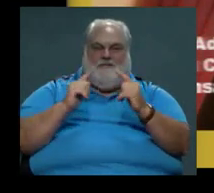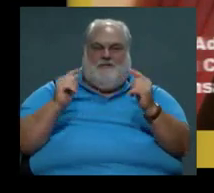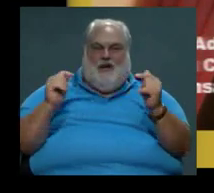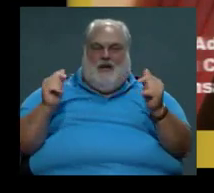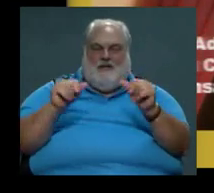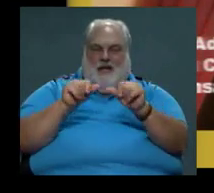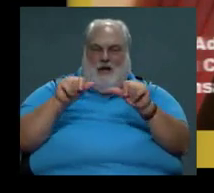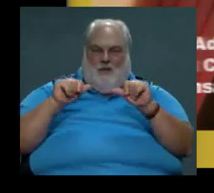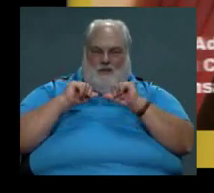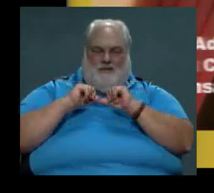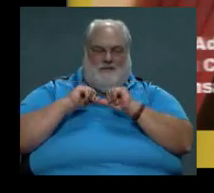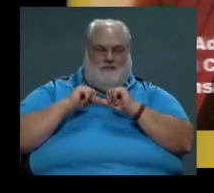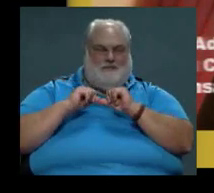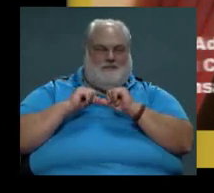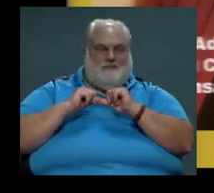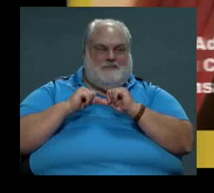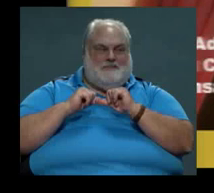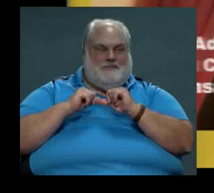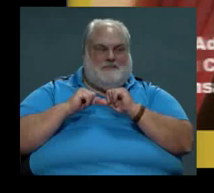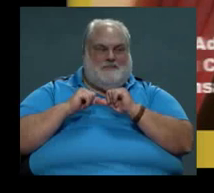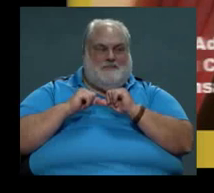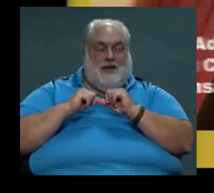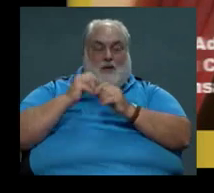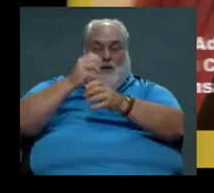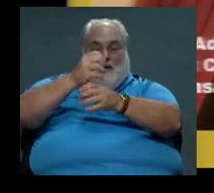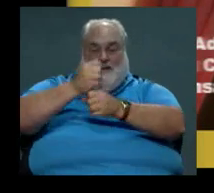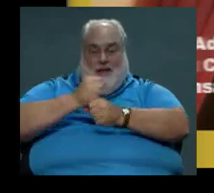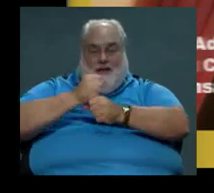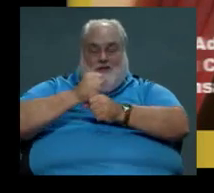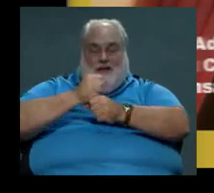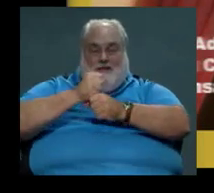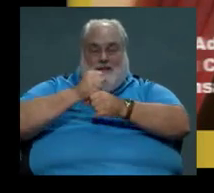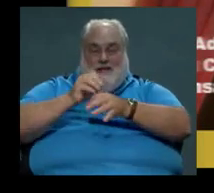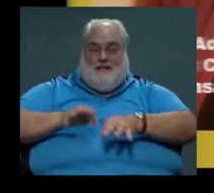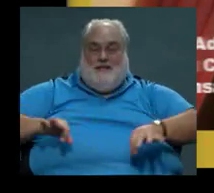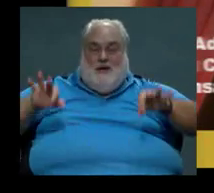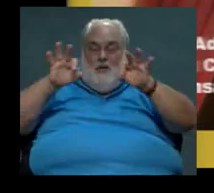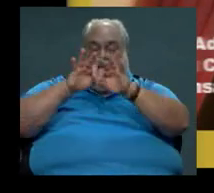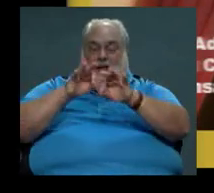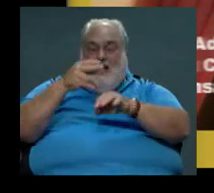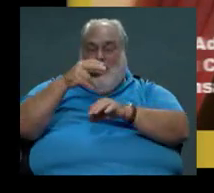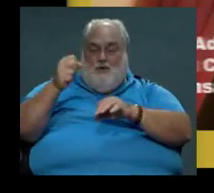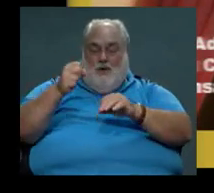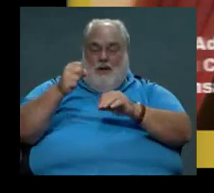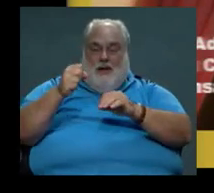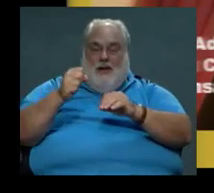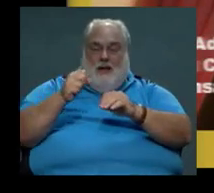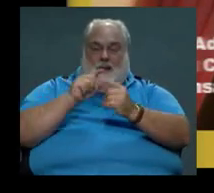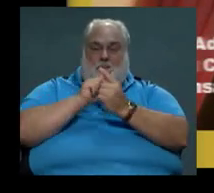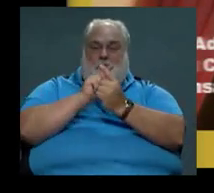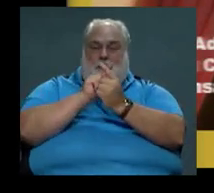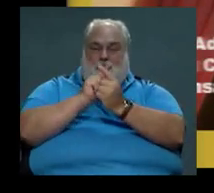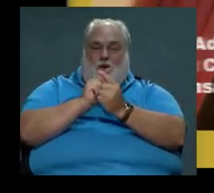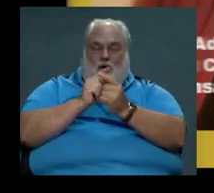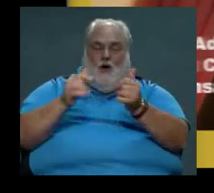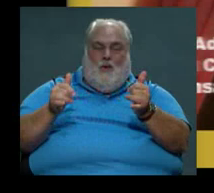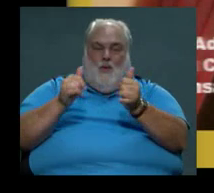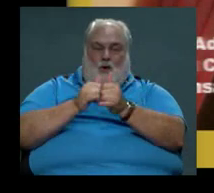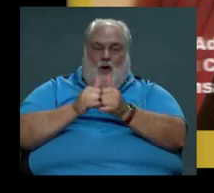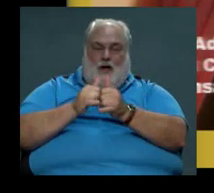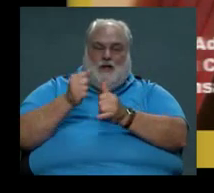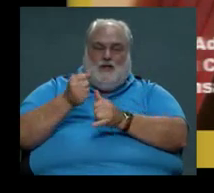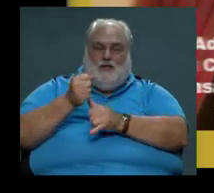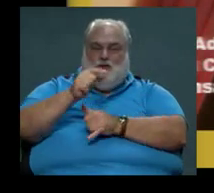various areas. Having received the Distinguished High School Mentor Award in 2017. Ms. McAdoo is